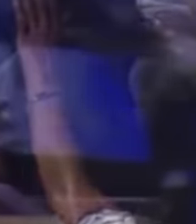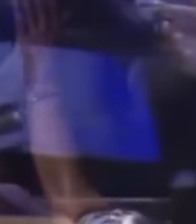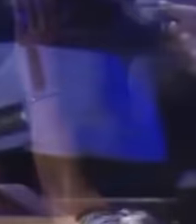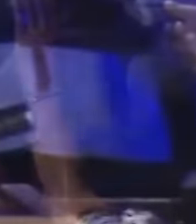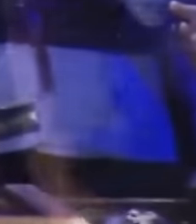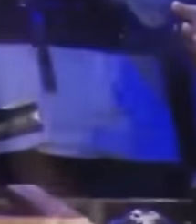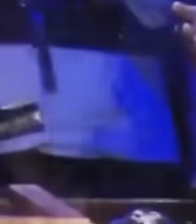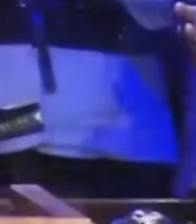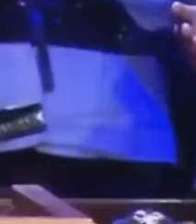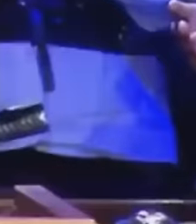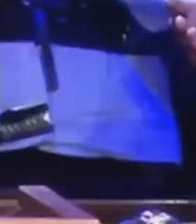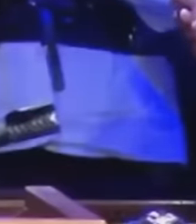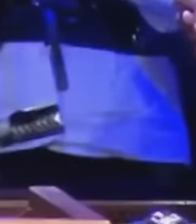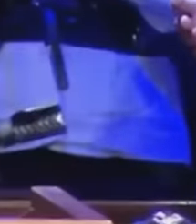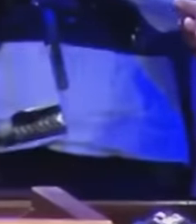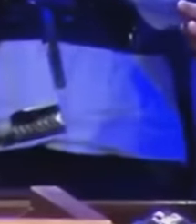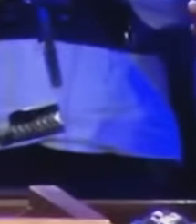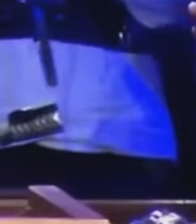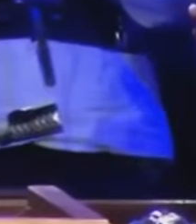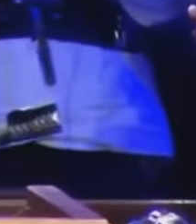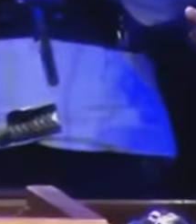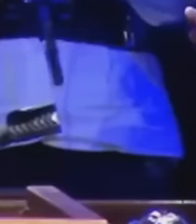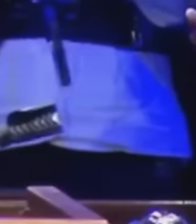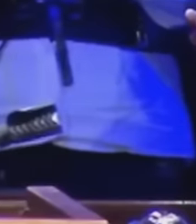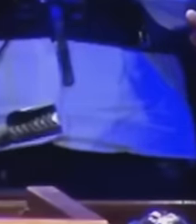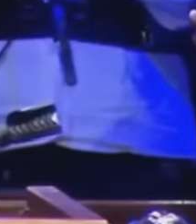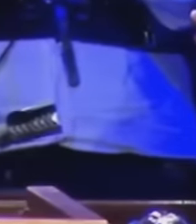process. So we're still being sanctified.